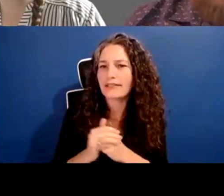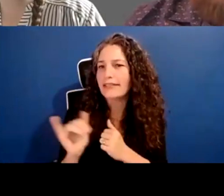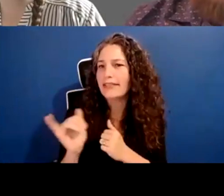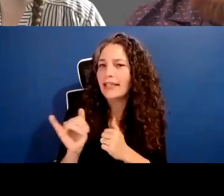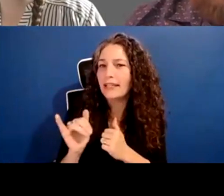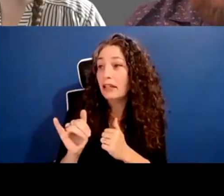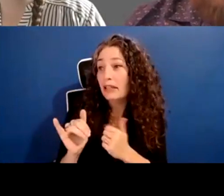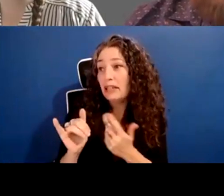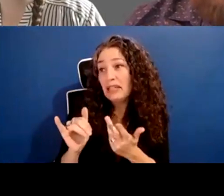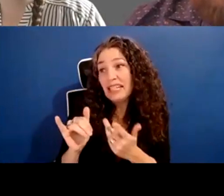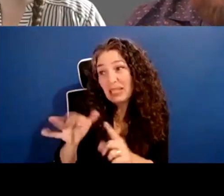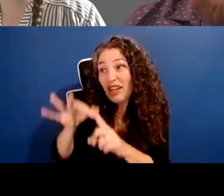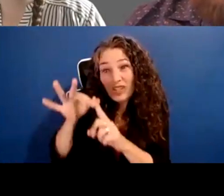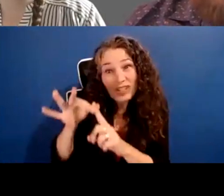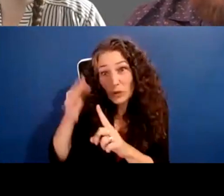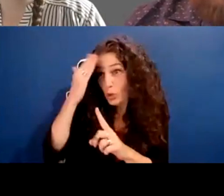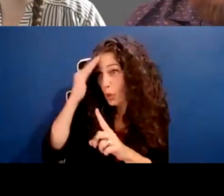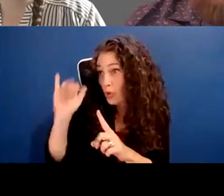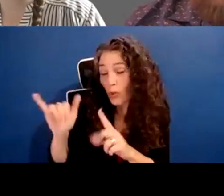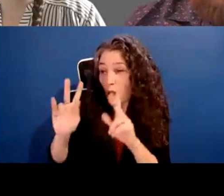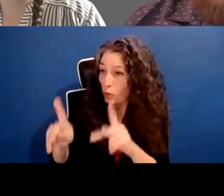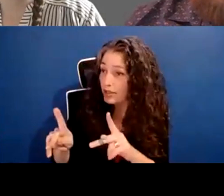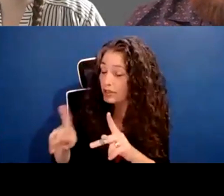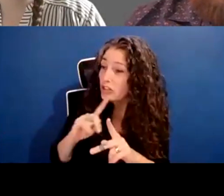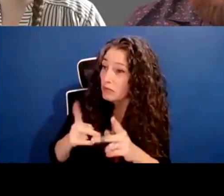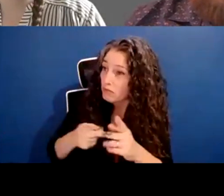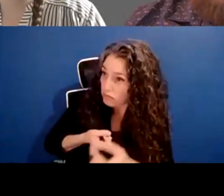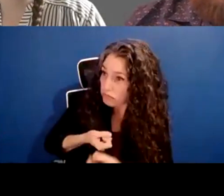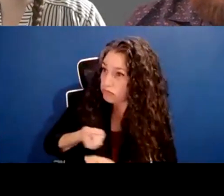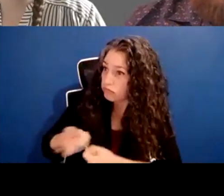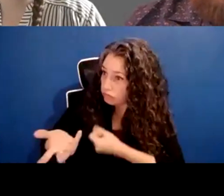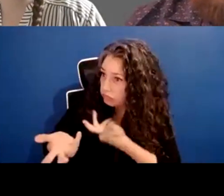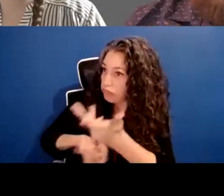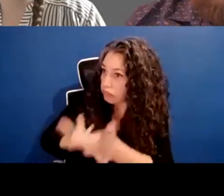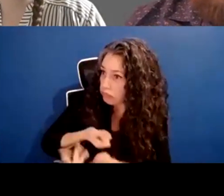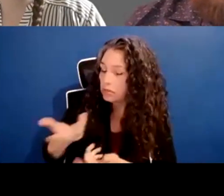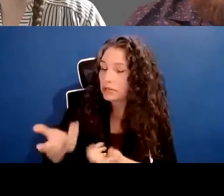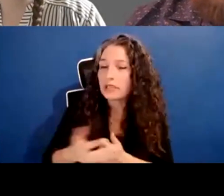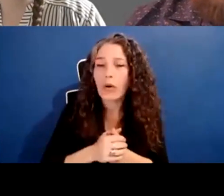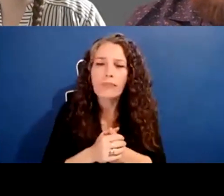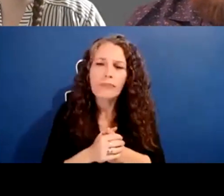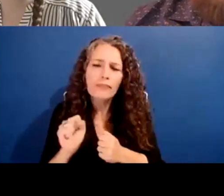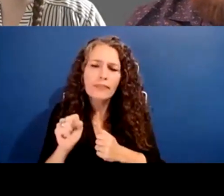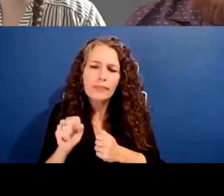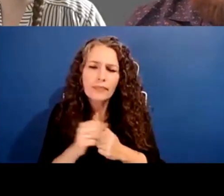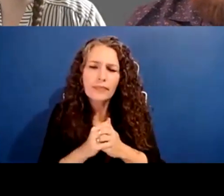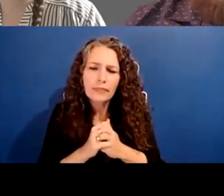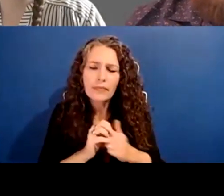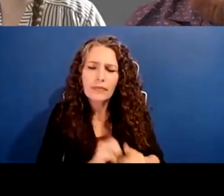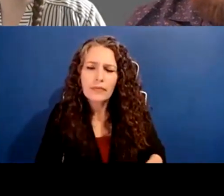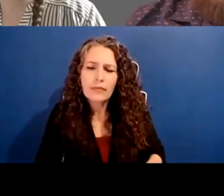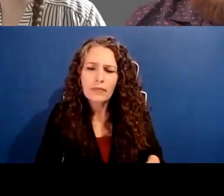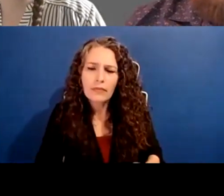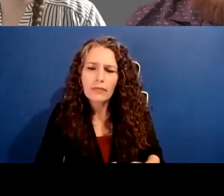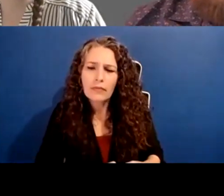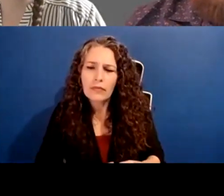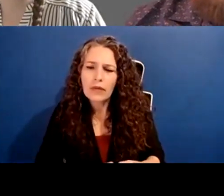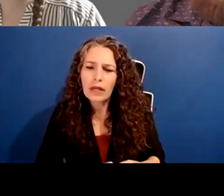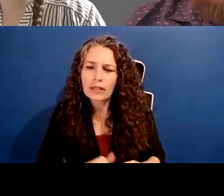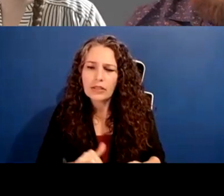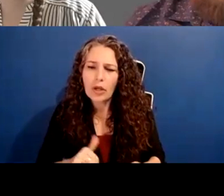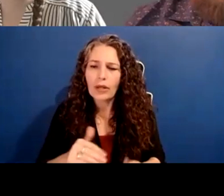So I would send the list of questions and kind of some prep details, but say, you know, this is just kind of a general guide,